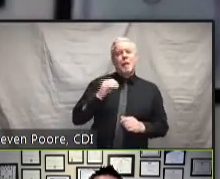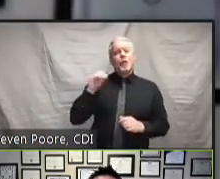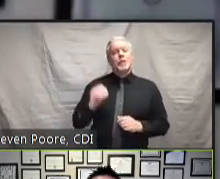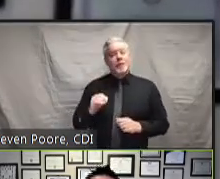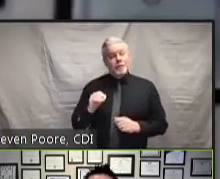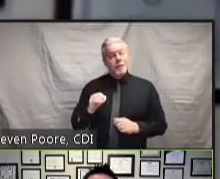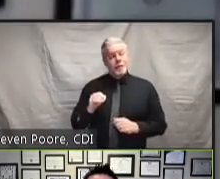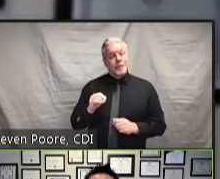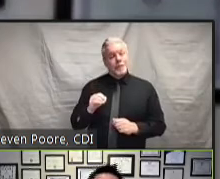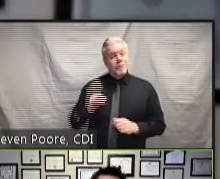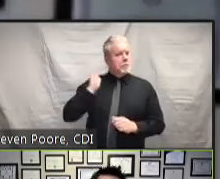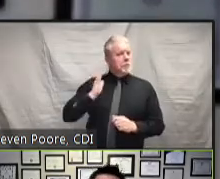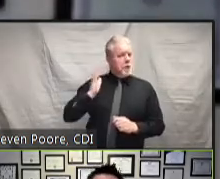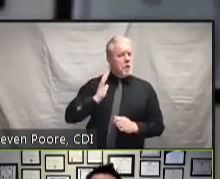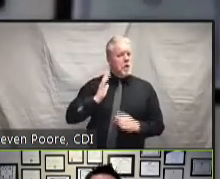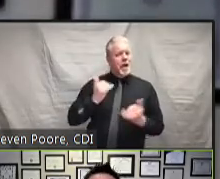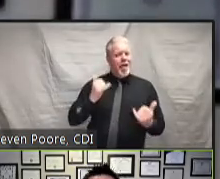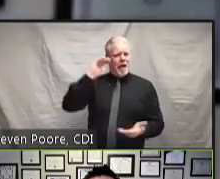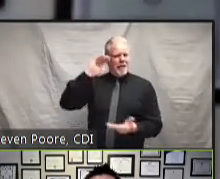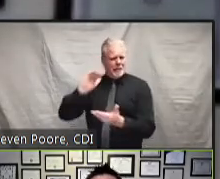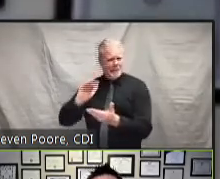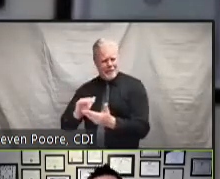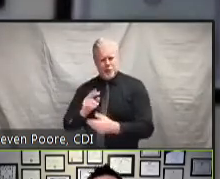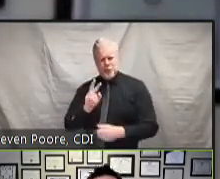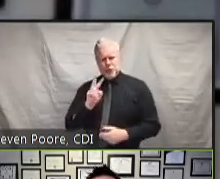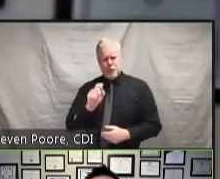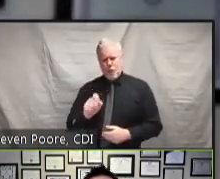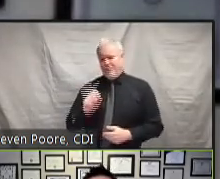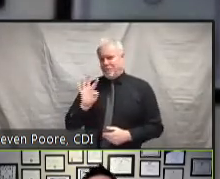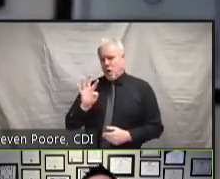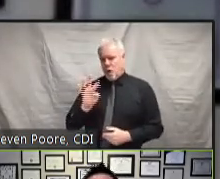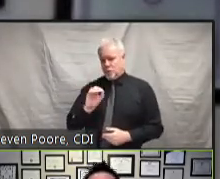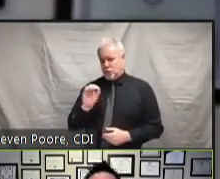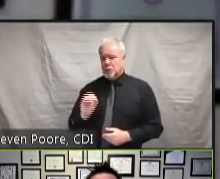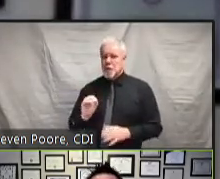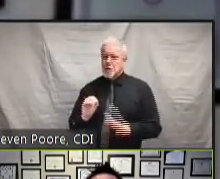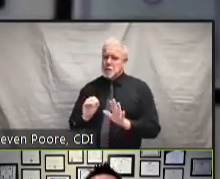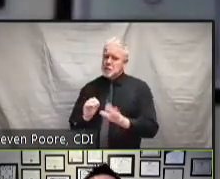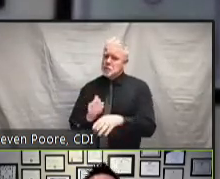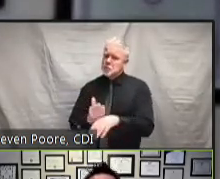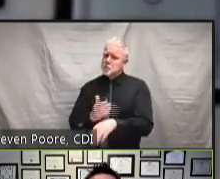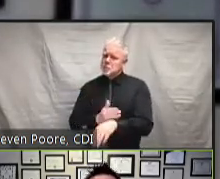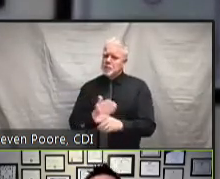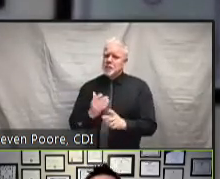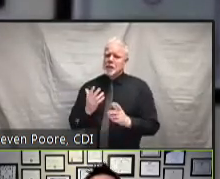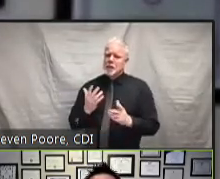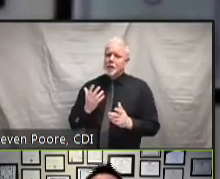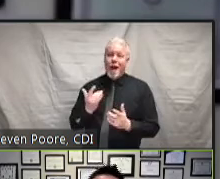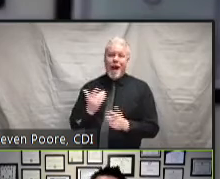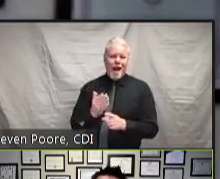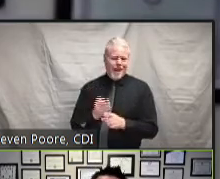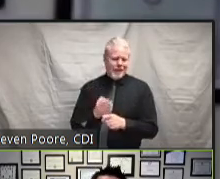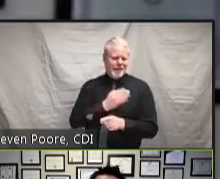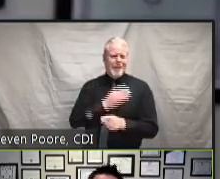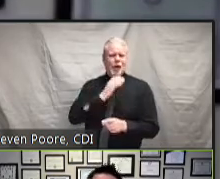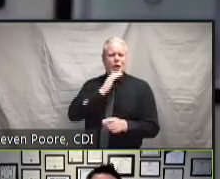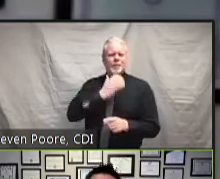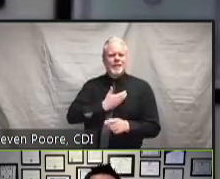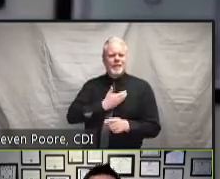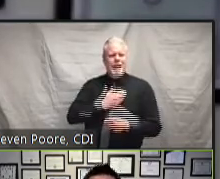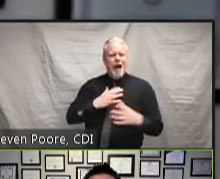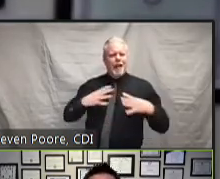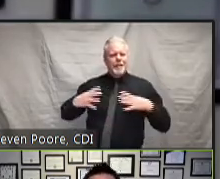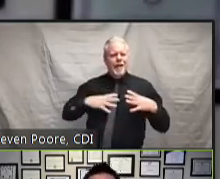during the holidays. We also know that a lot of people took their precautions during the holidays. And I think that is in large measure the reason why we are